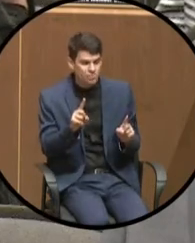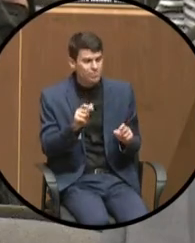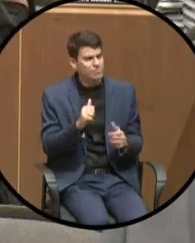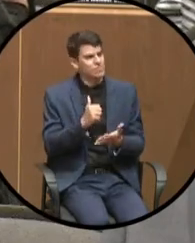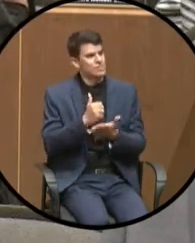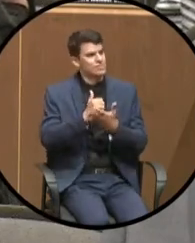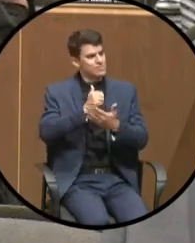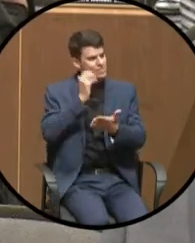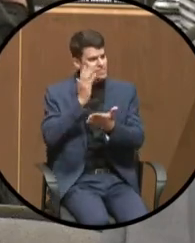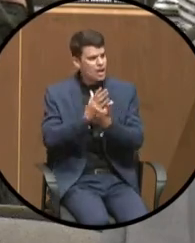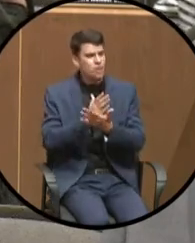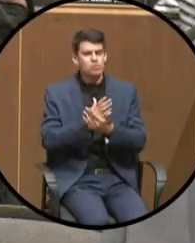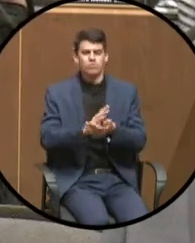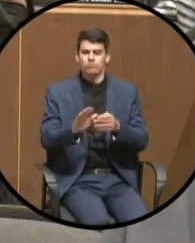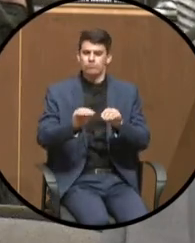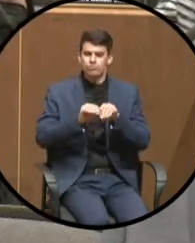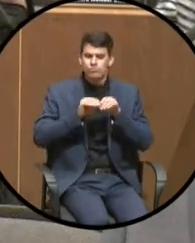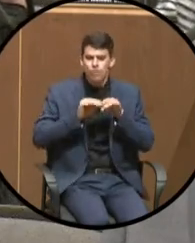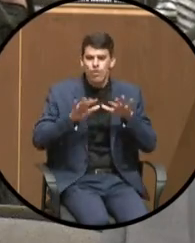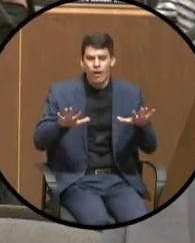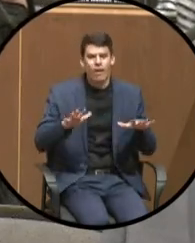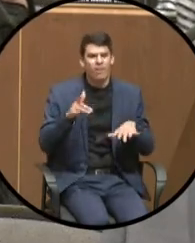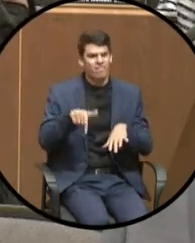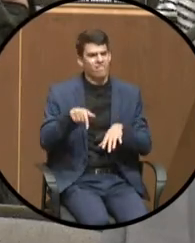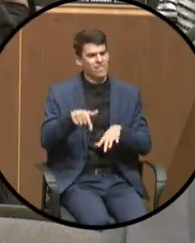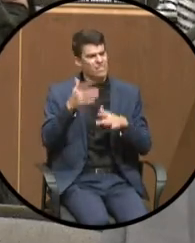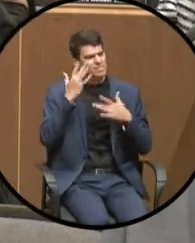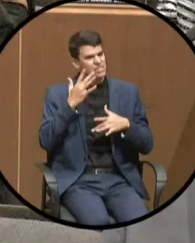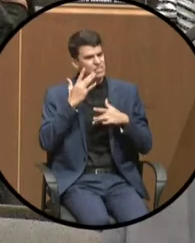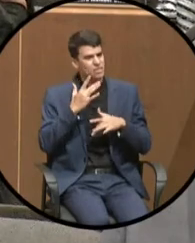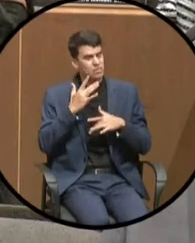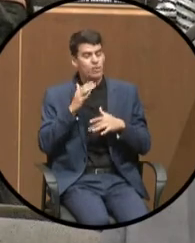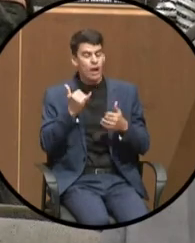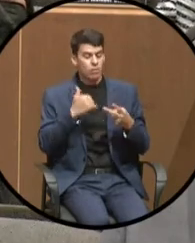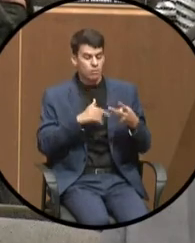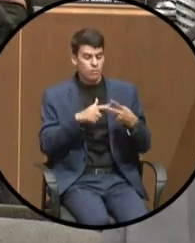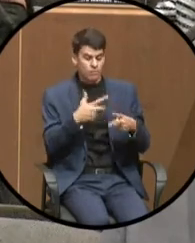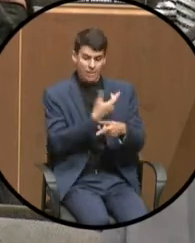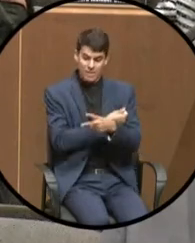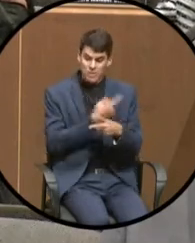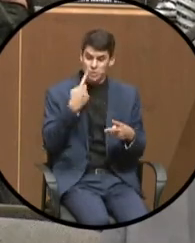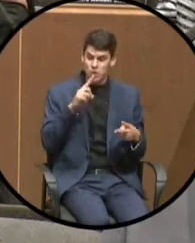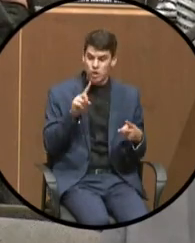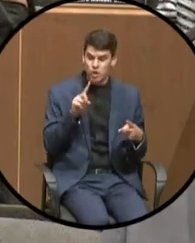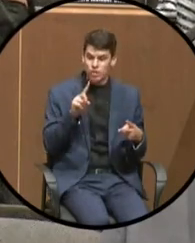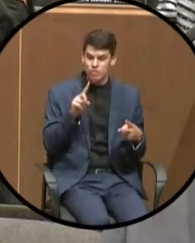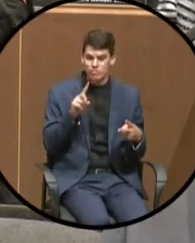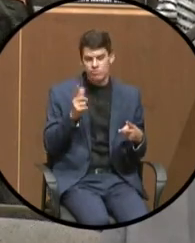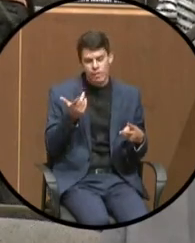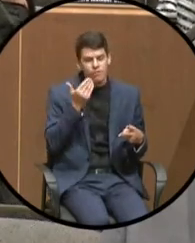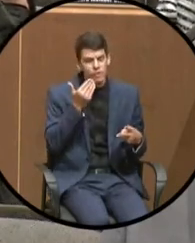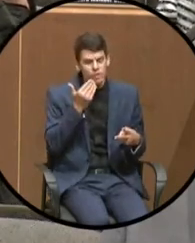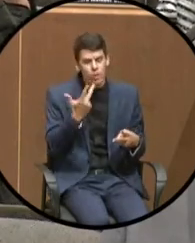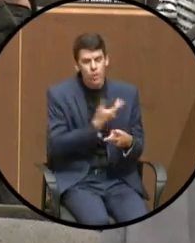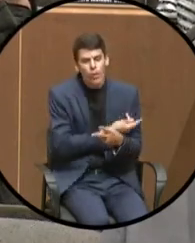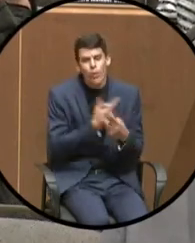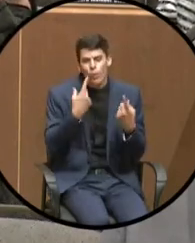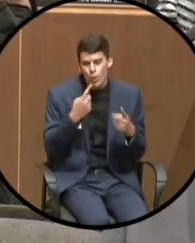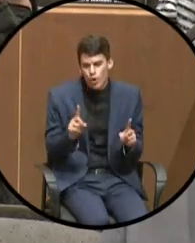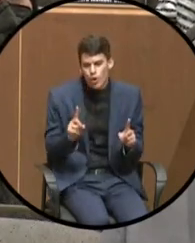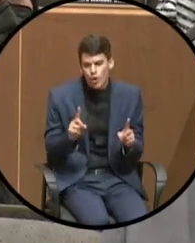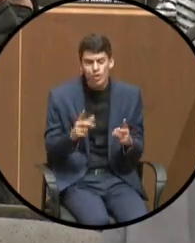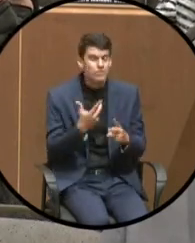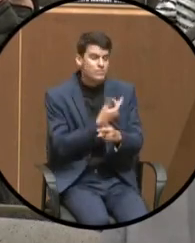stop the spread of this deadly disease. Is it, do vaccines work? No, we know they do. Getting a vaccine is